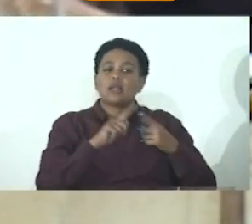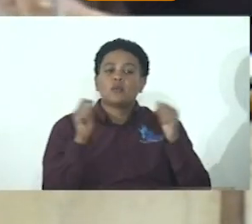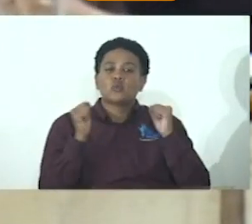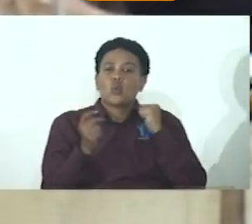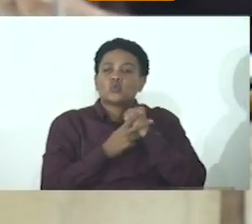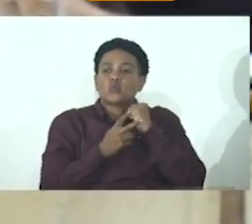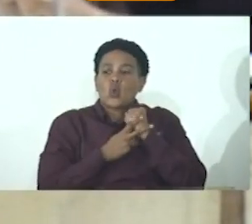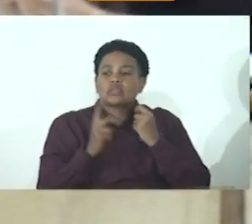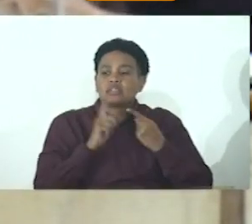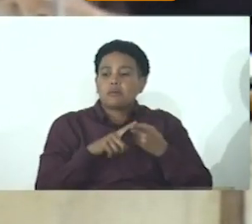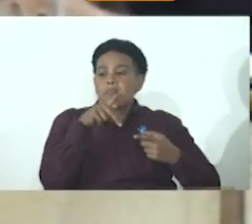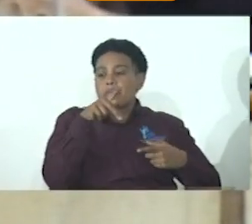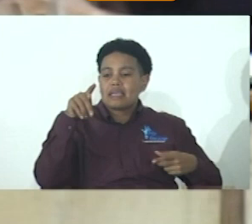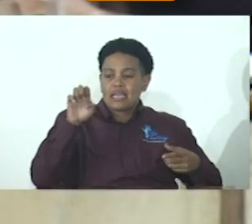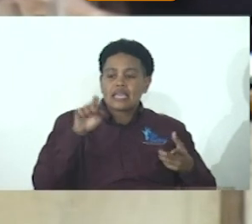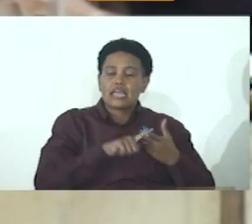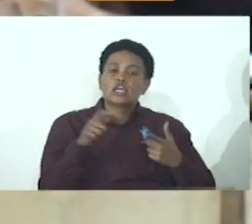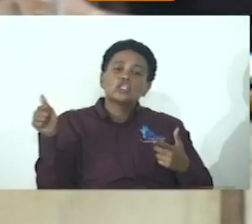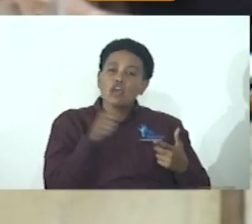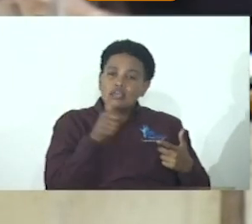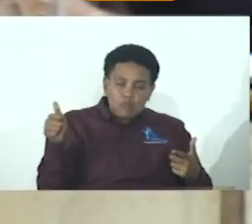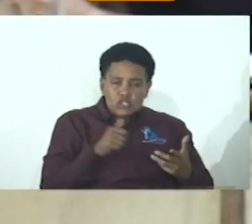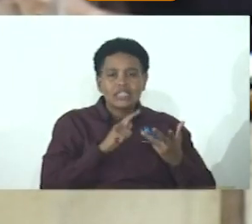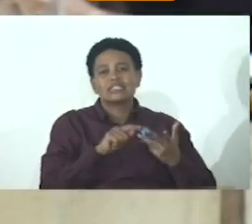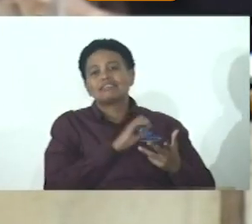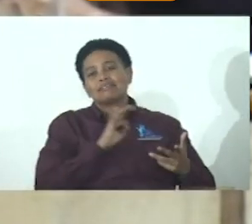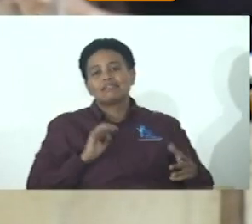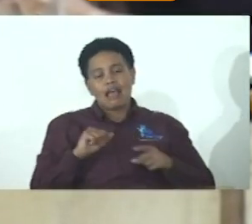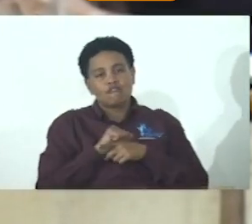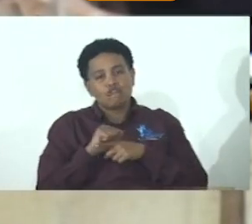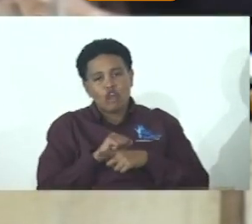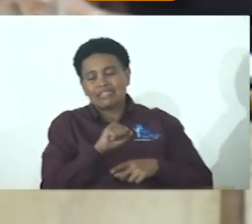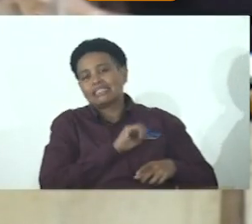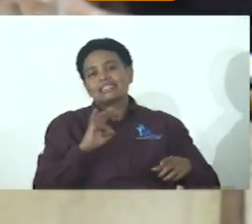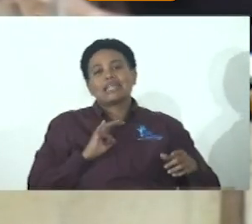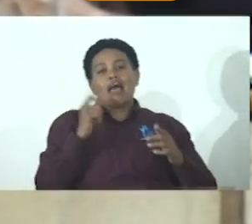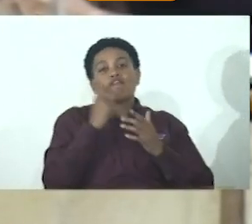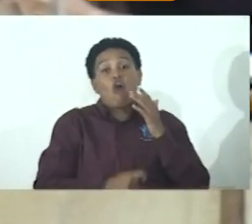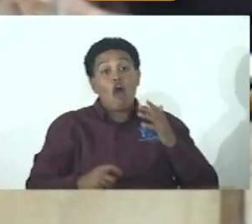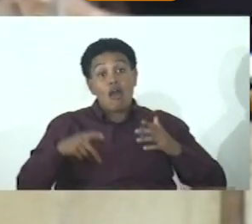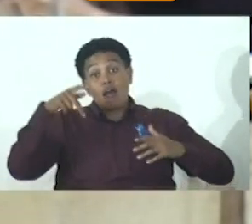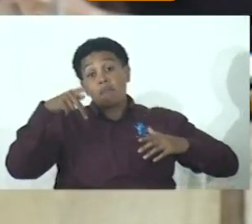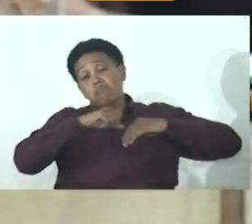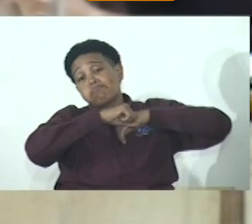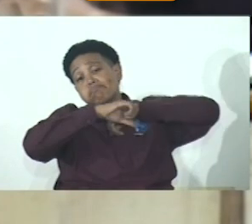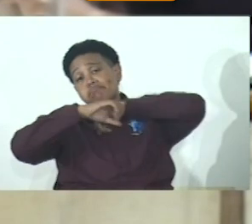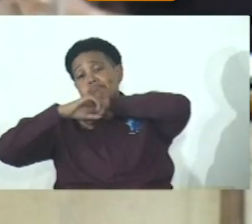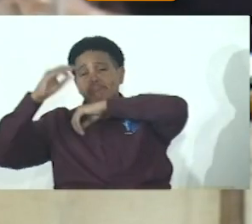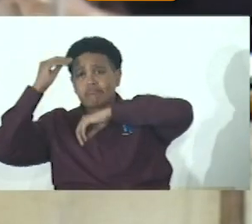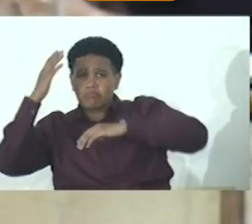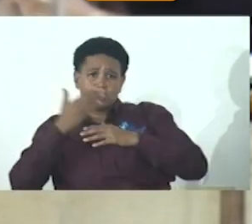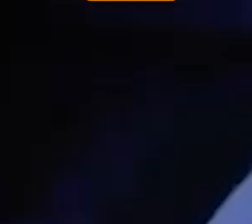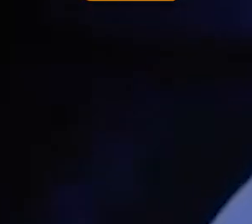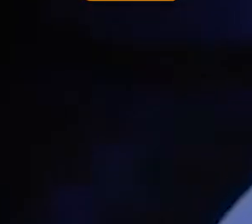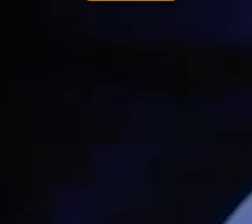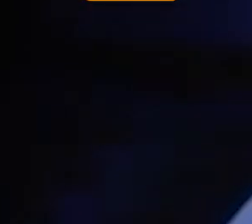items, PPEs, transportation, staff training, staff costs, public education, and sensitization